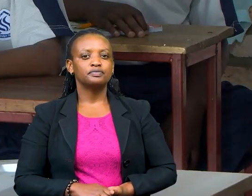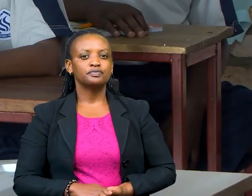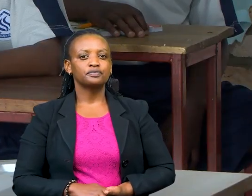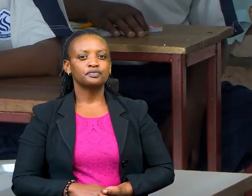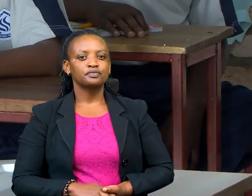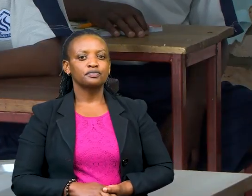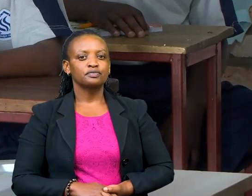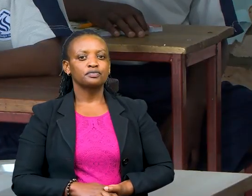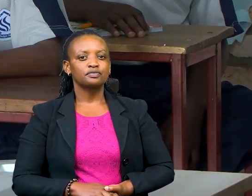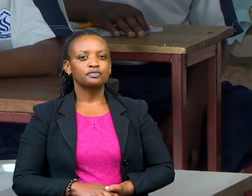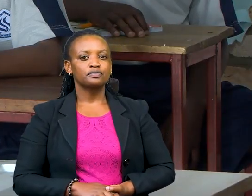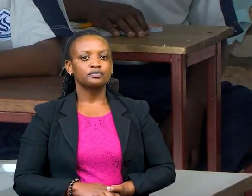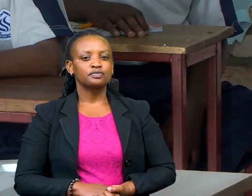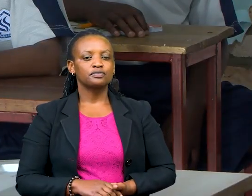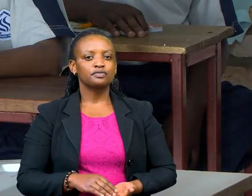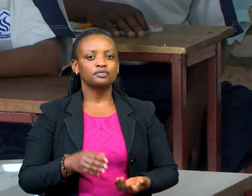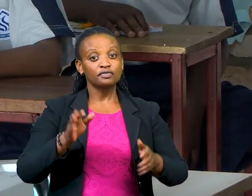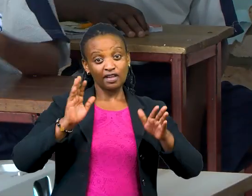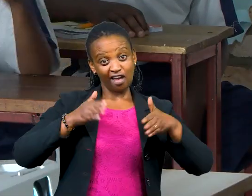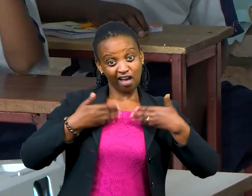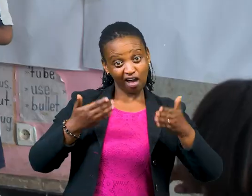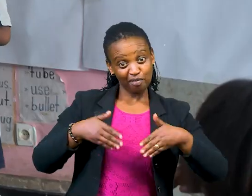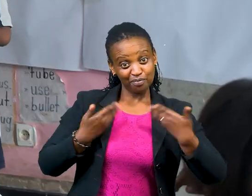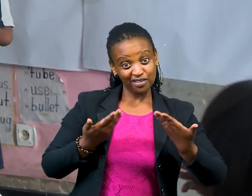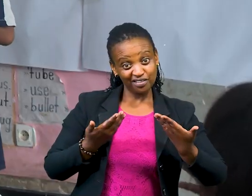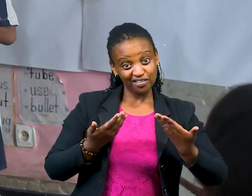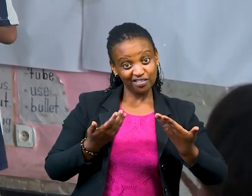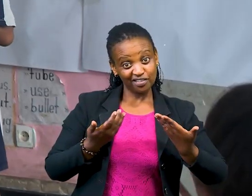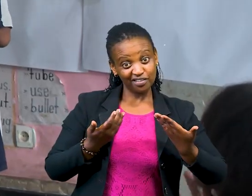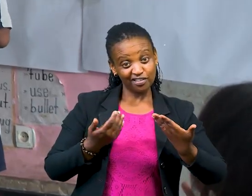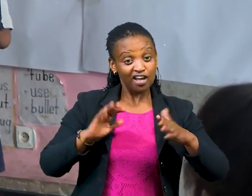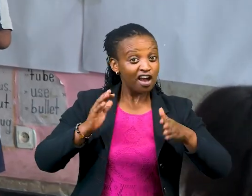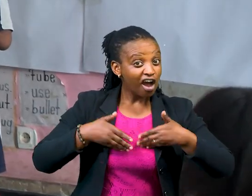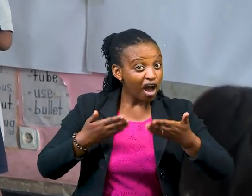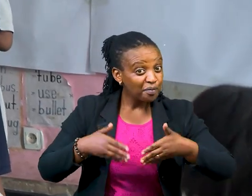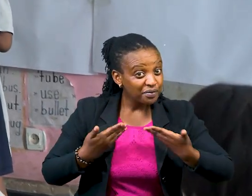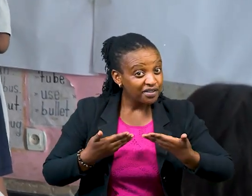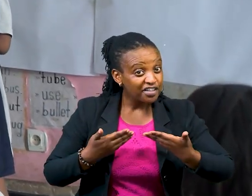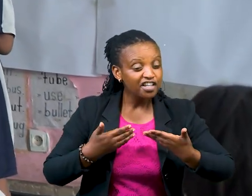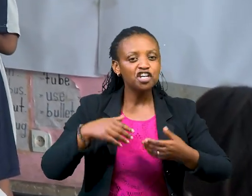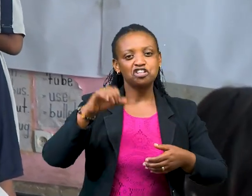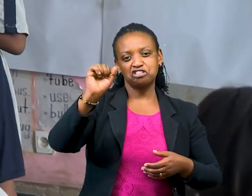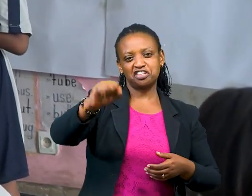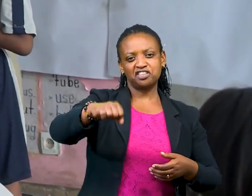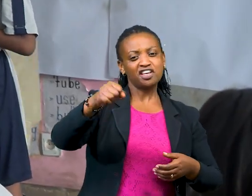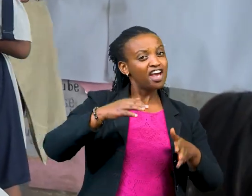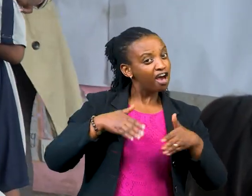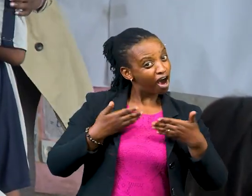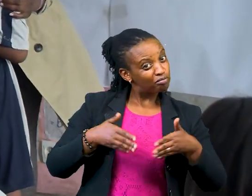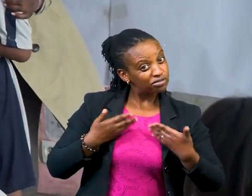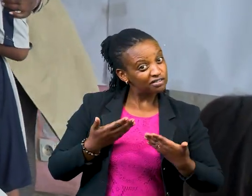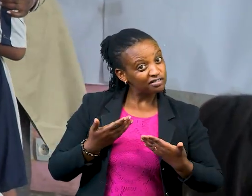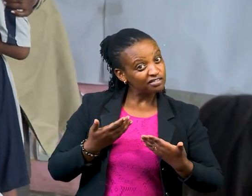Good. Are you happy? Are you happy? Are